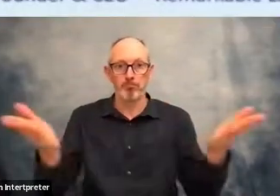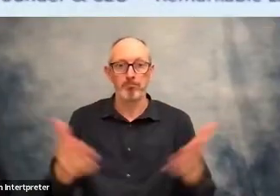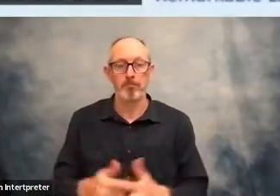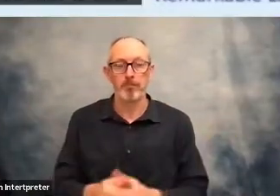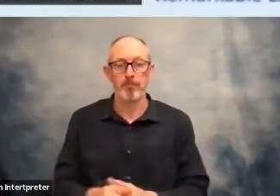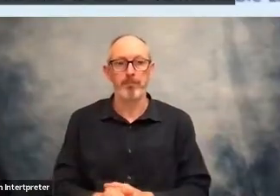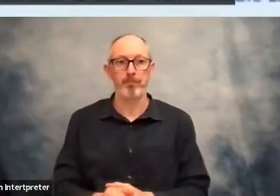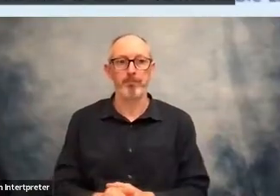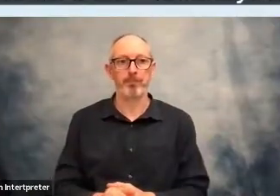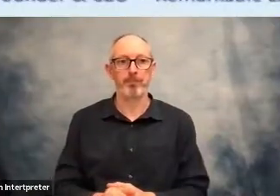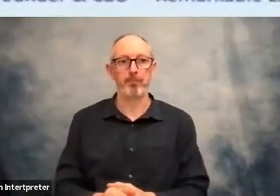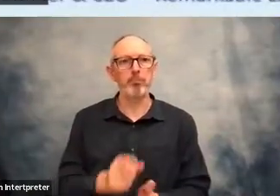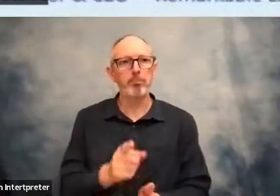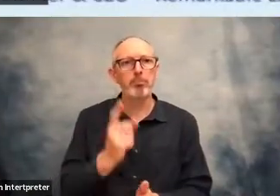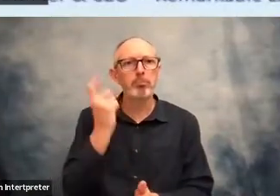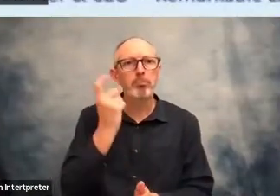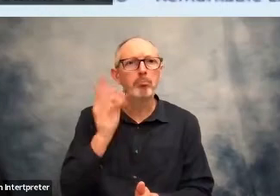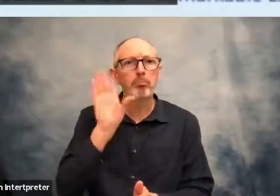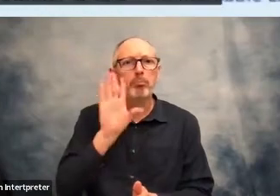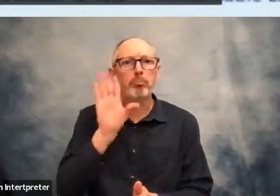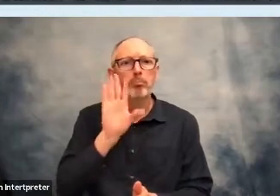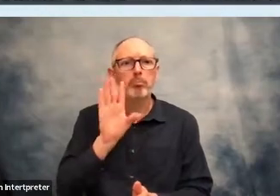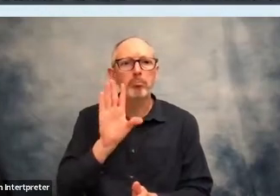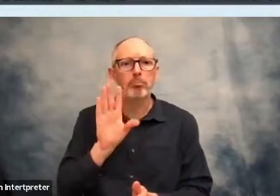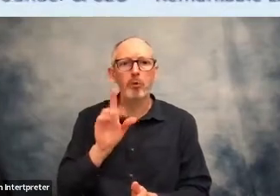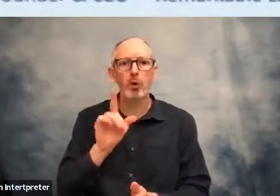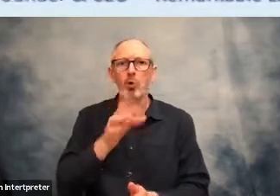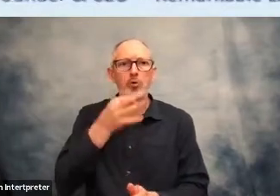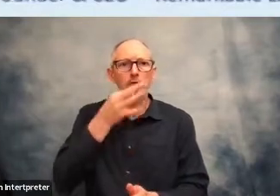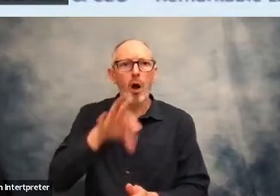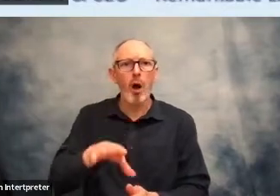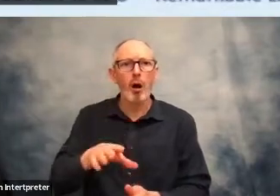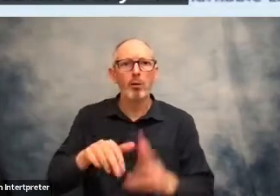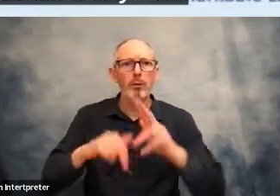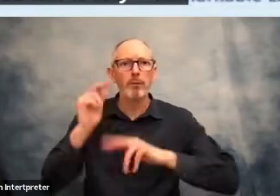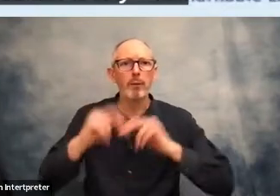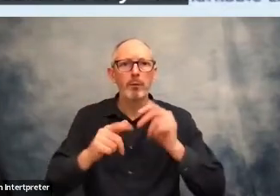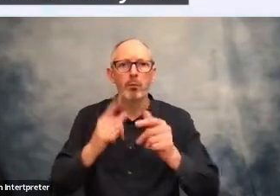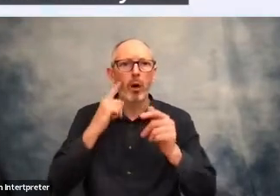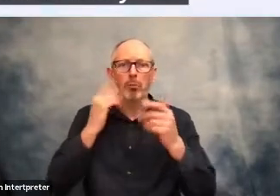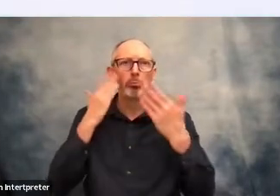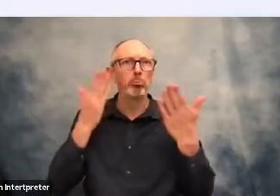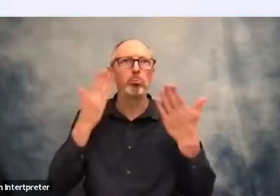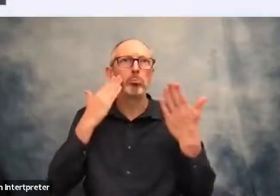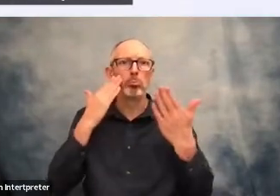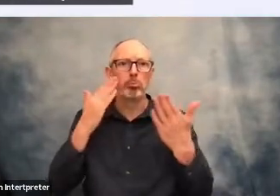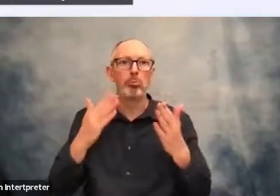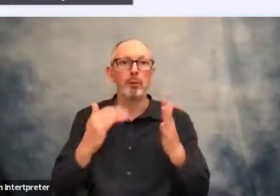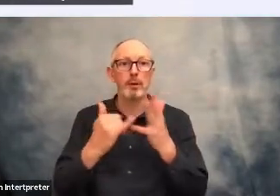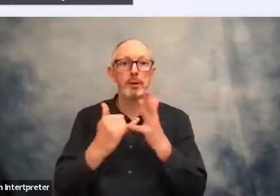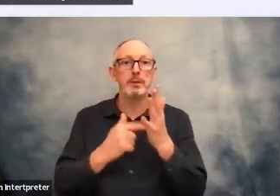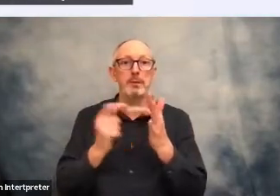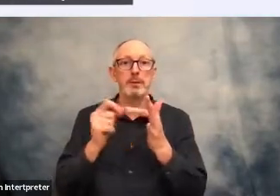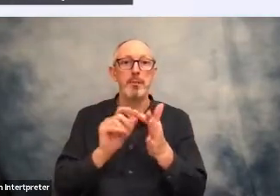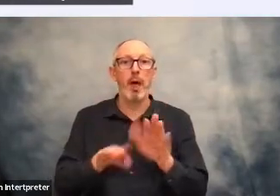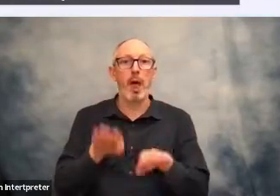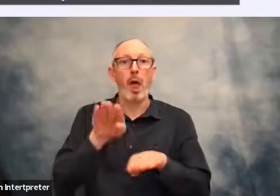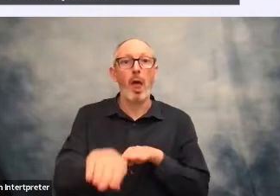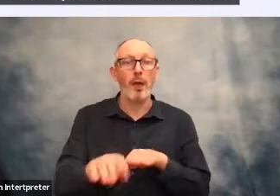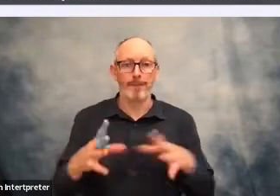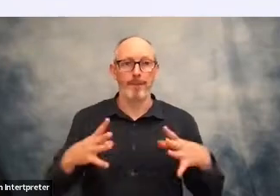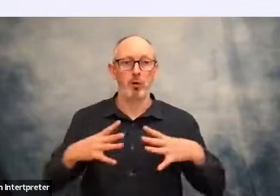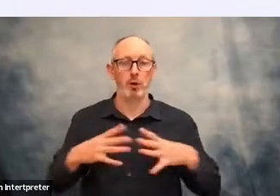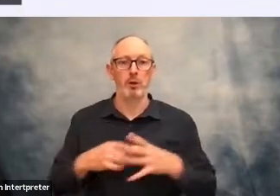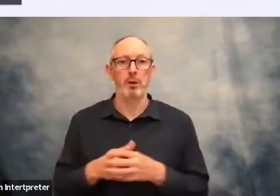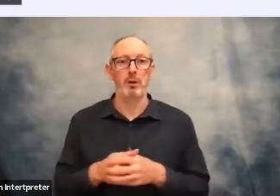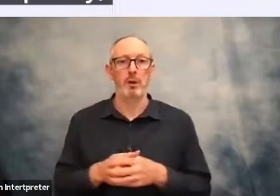If you have ever wondered about your child's development and had no answer, Step Ahead was built for you. Every year, about 350,000